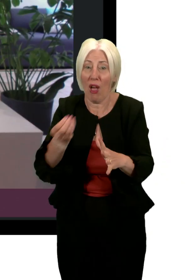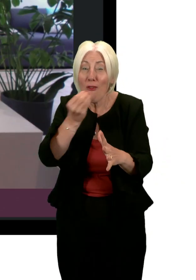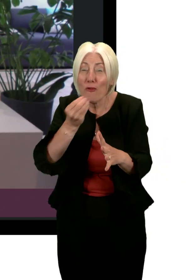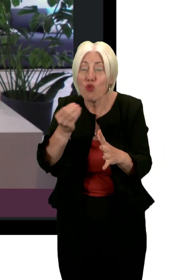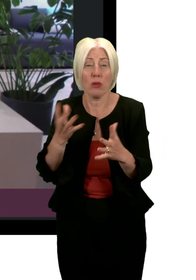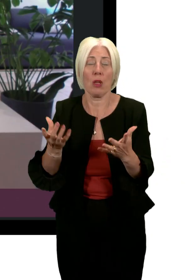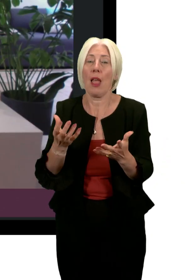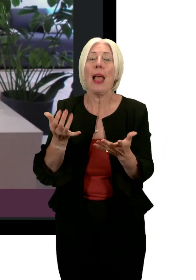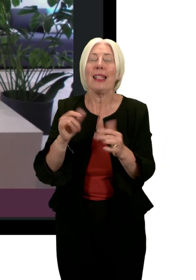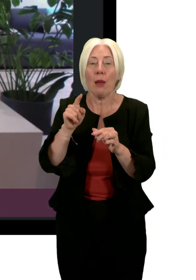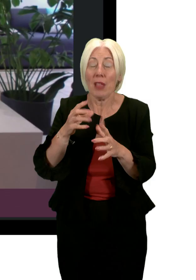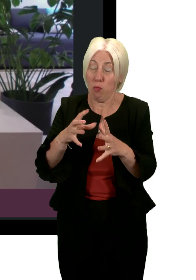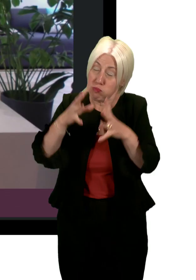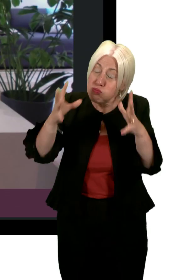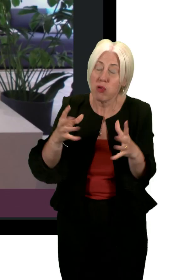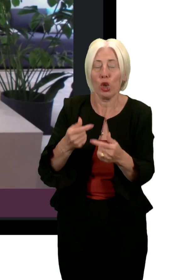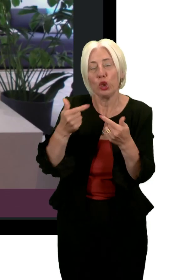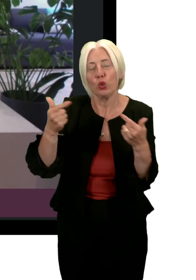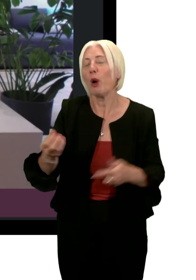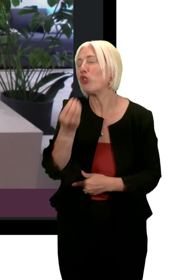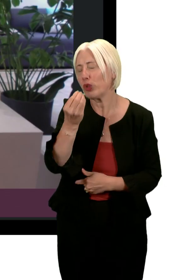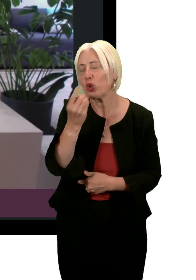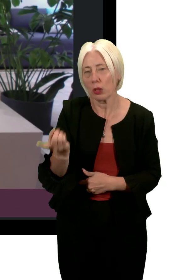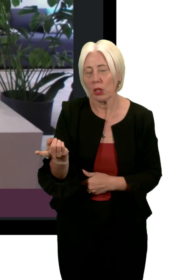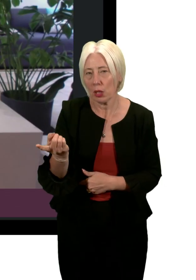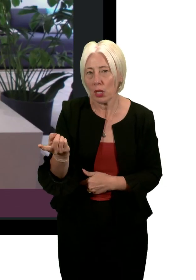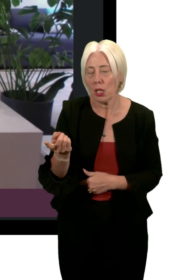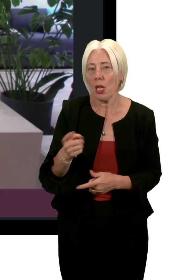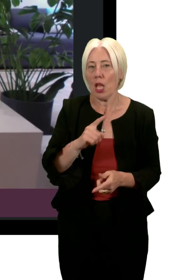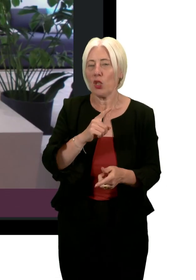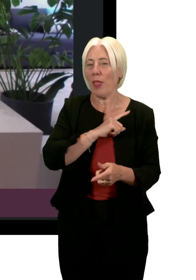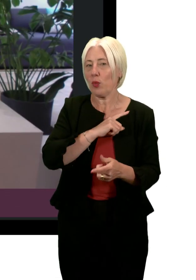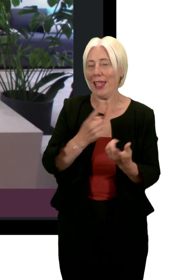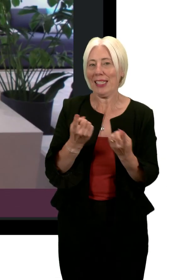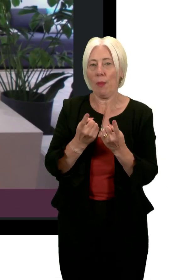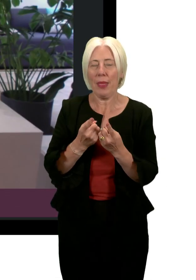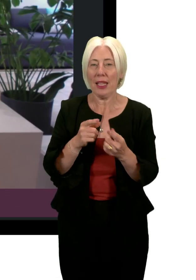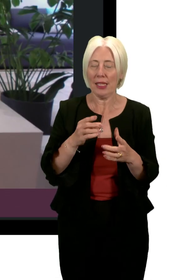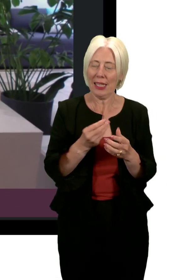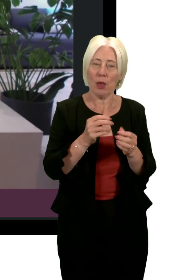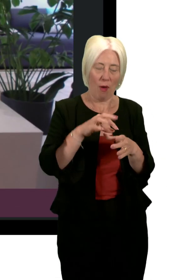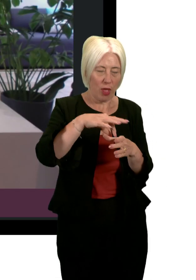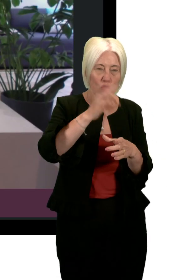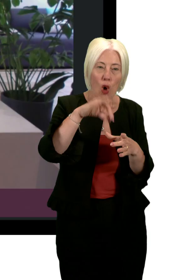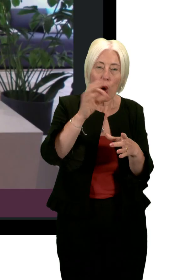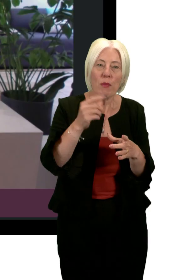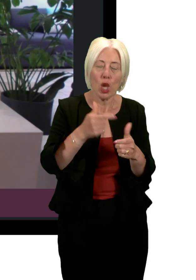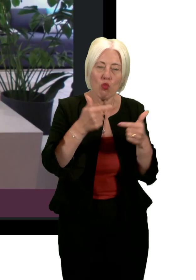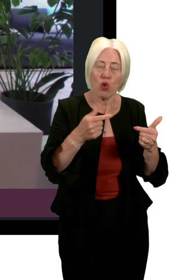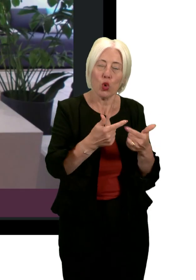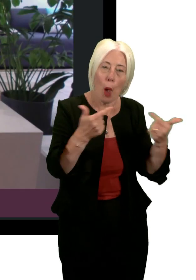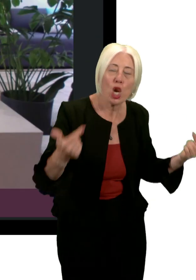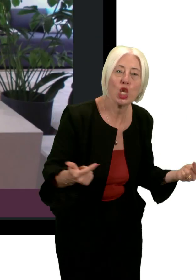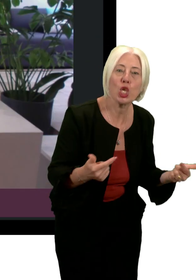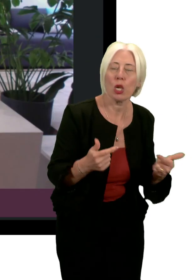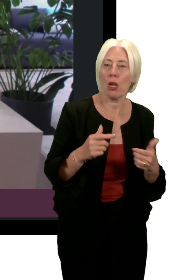problems started to develop. As a handful of staple crops were overproduced. Some were used through strategic use of